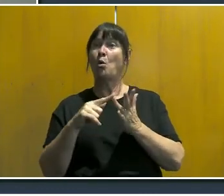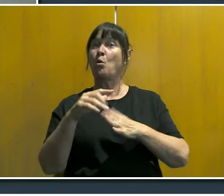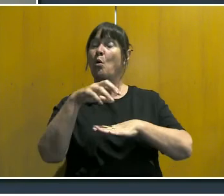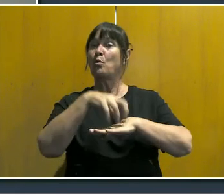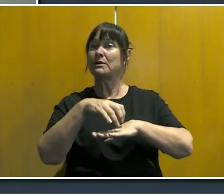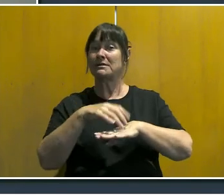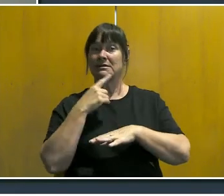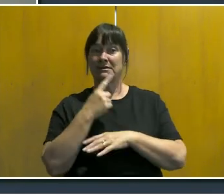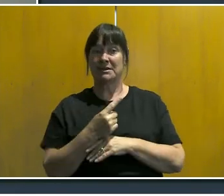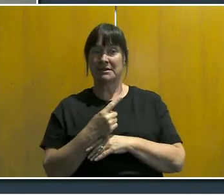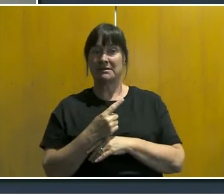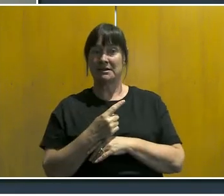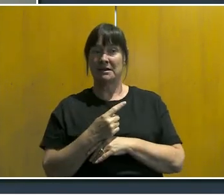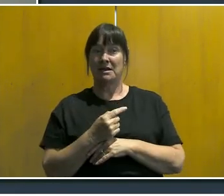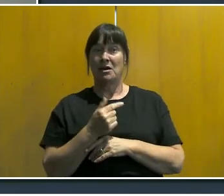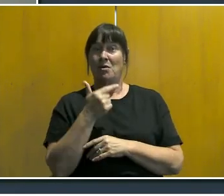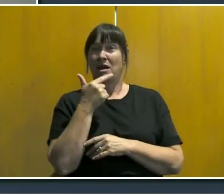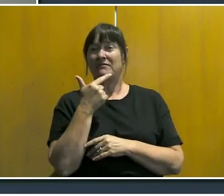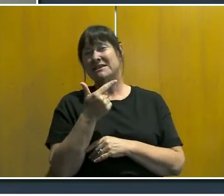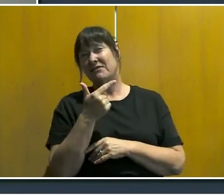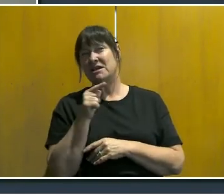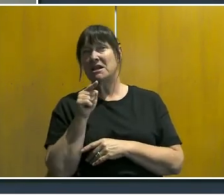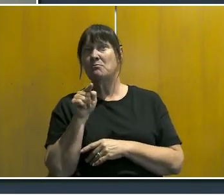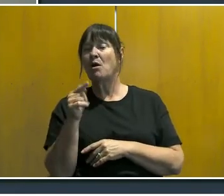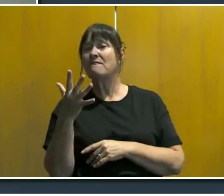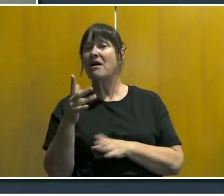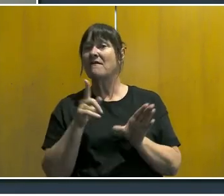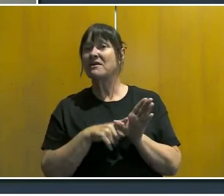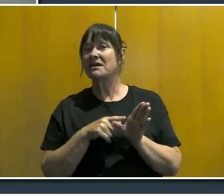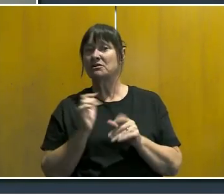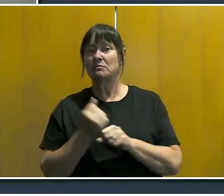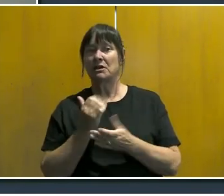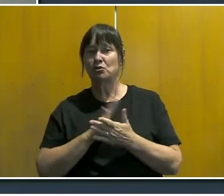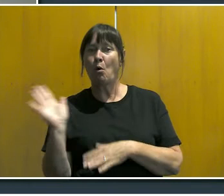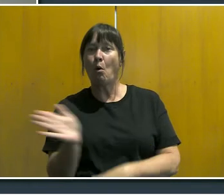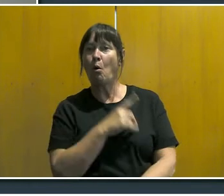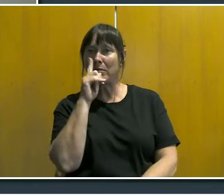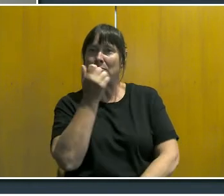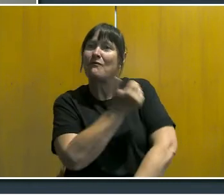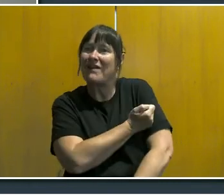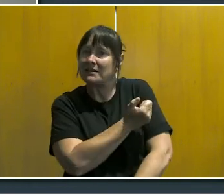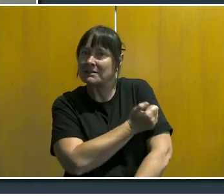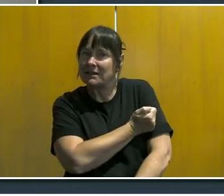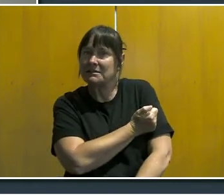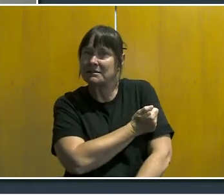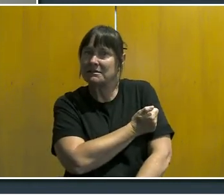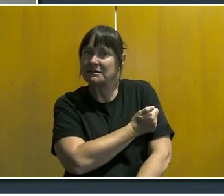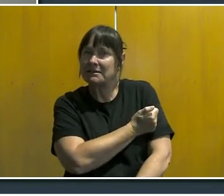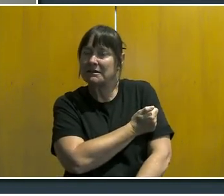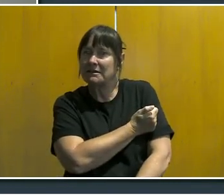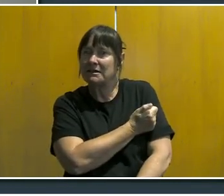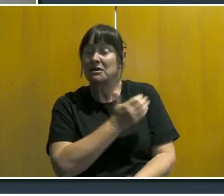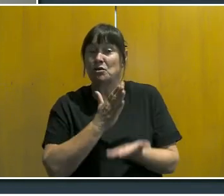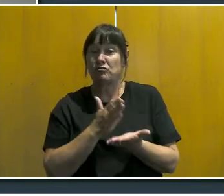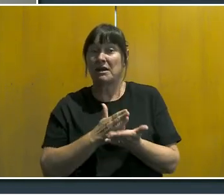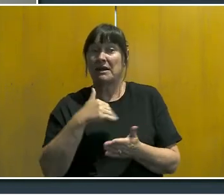years to get the planet vaccinated. We are not going to see high growth in an international recession. So the premise of our planning for